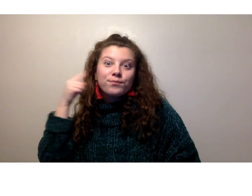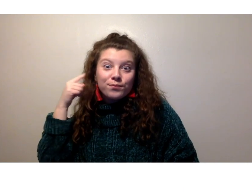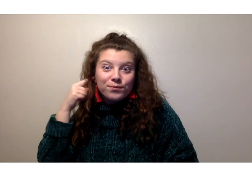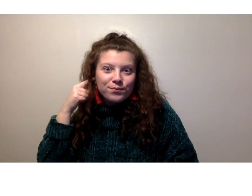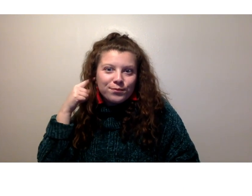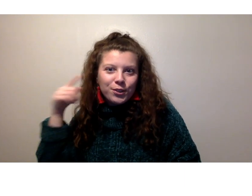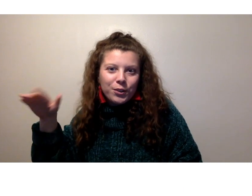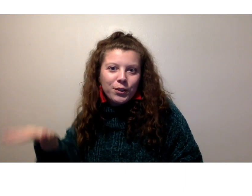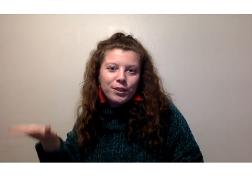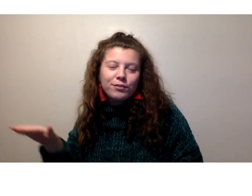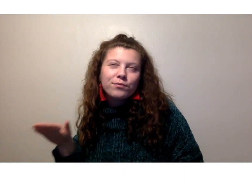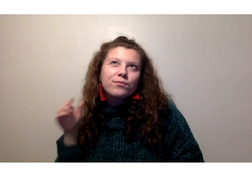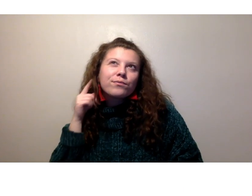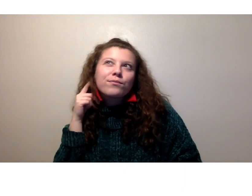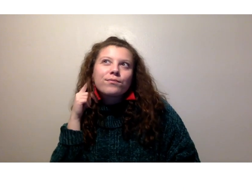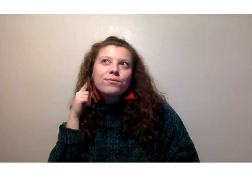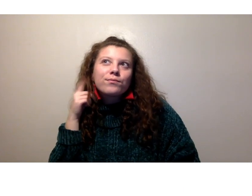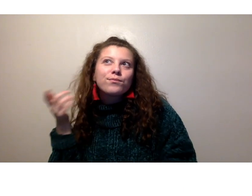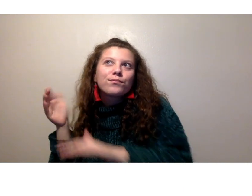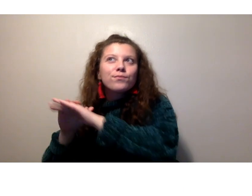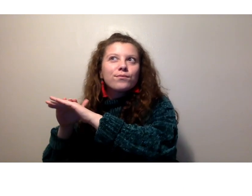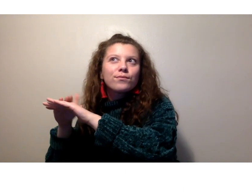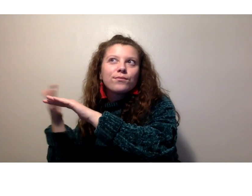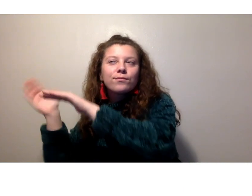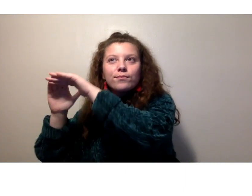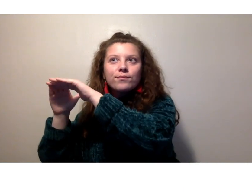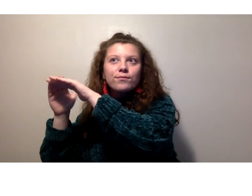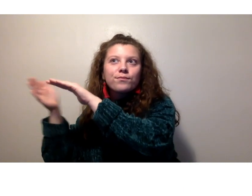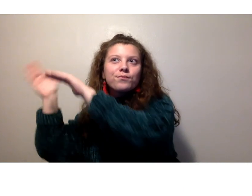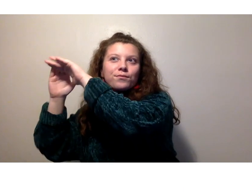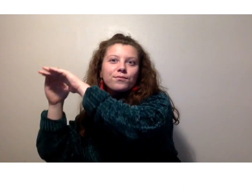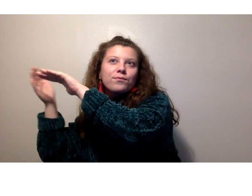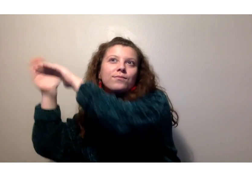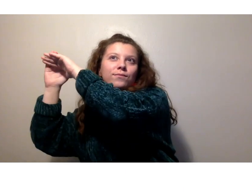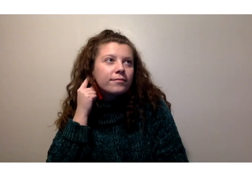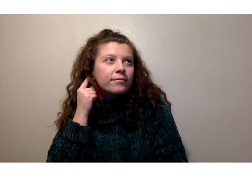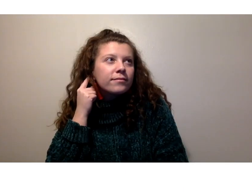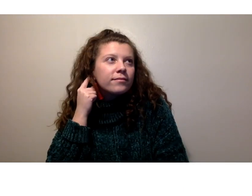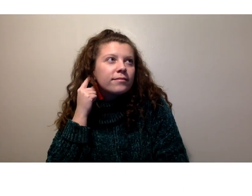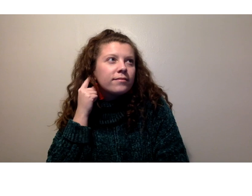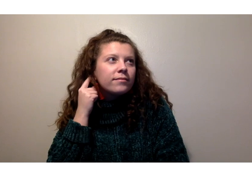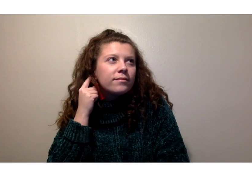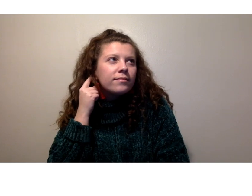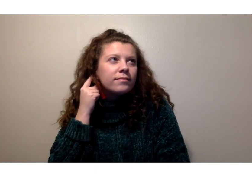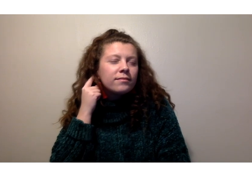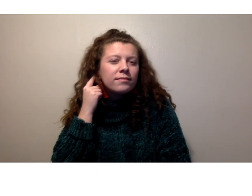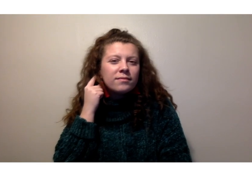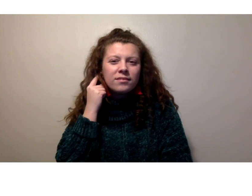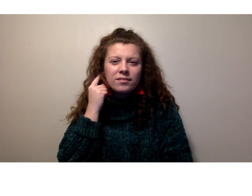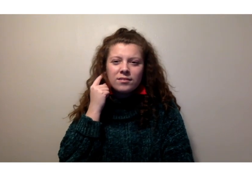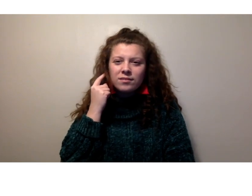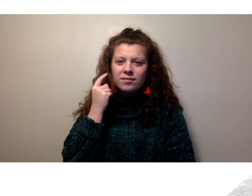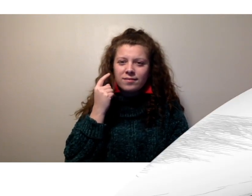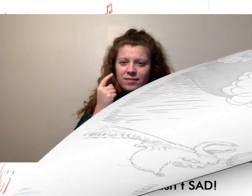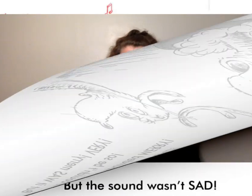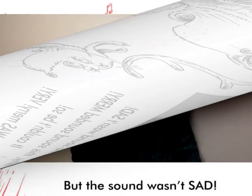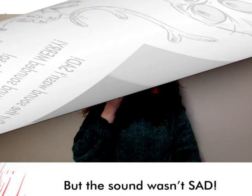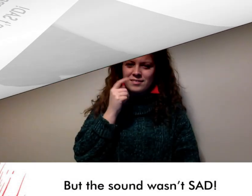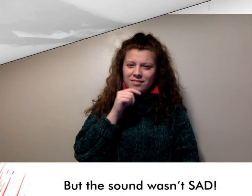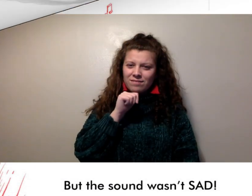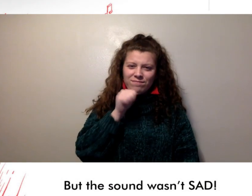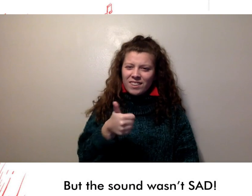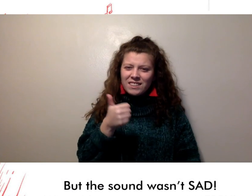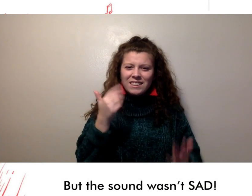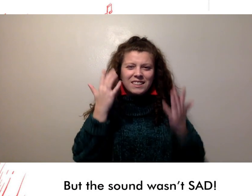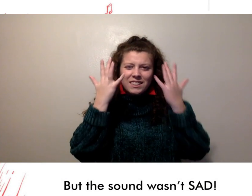to his ear, and he did hear a sound rising over the snow. It started in low, then it started to grow. But